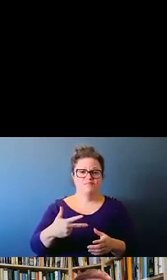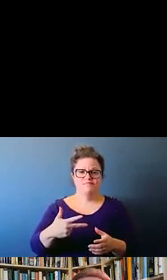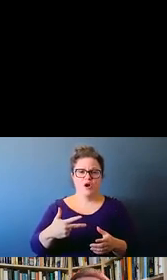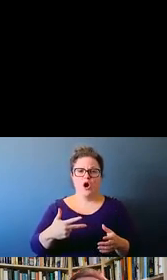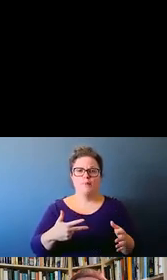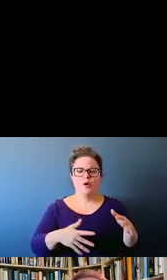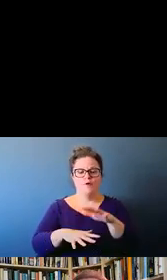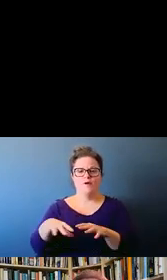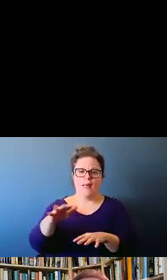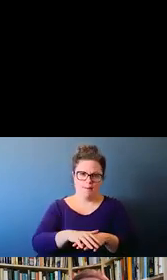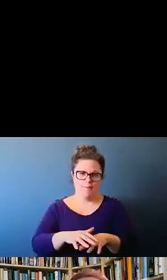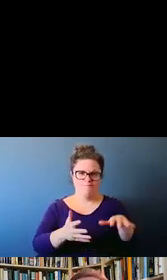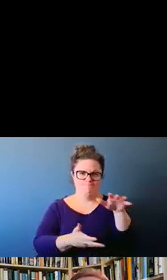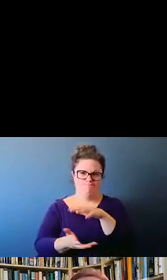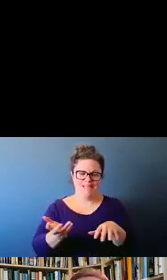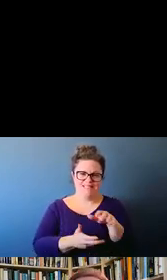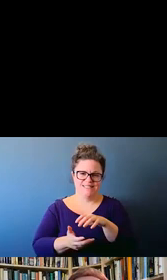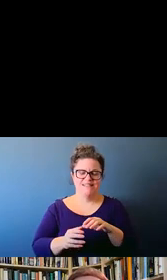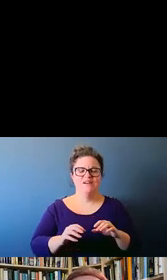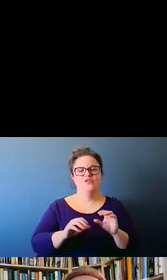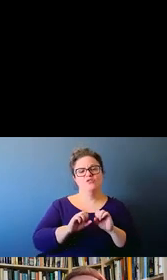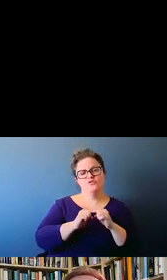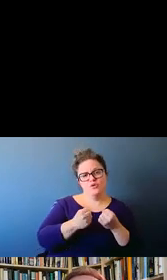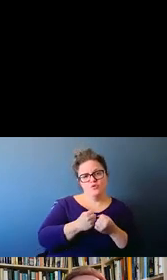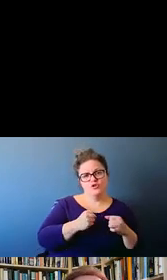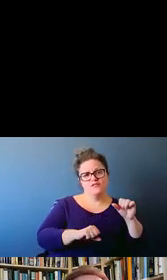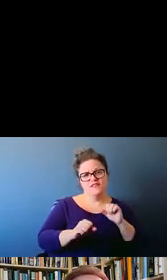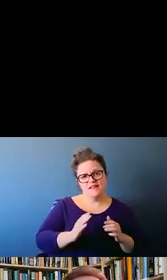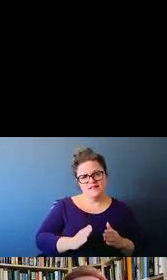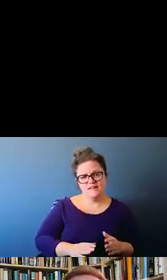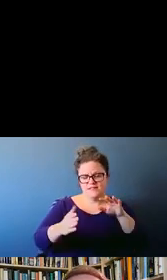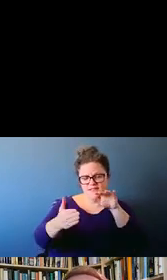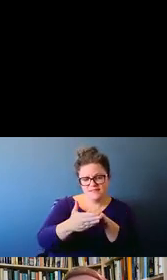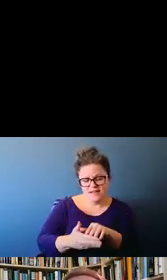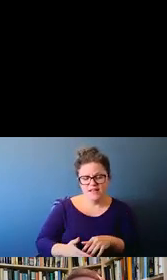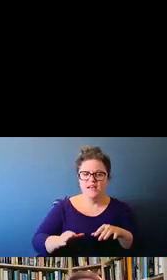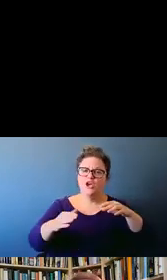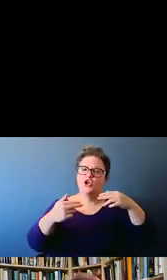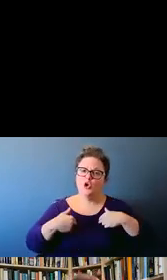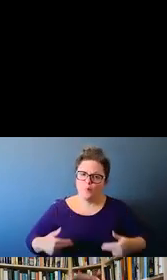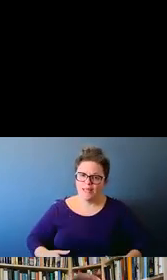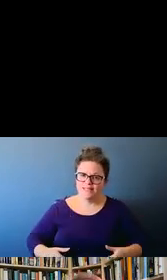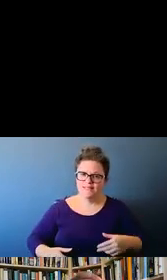bit blurry. Social scientists often ask questions about human beings and groups of human beings